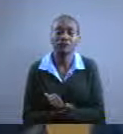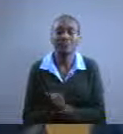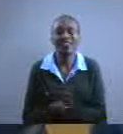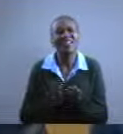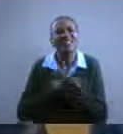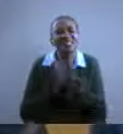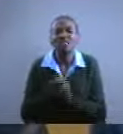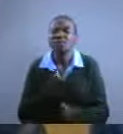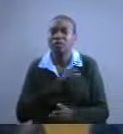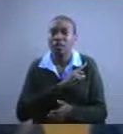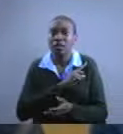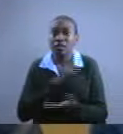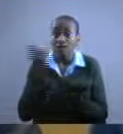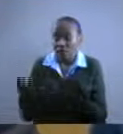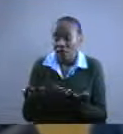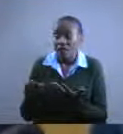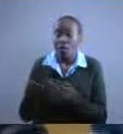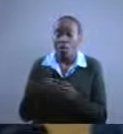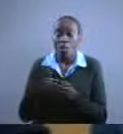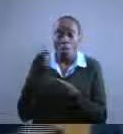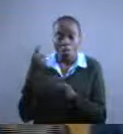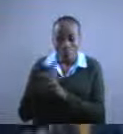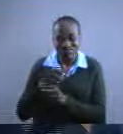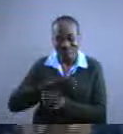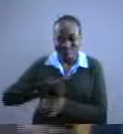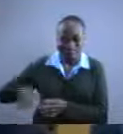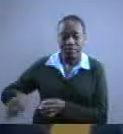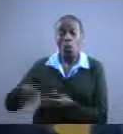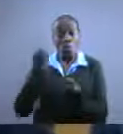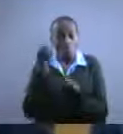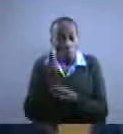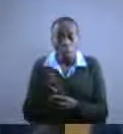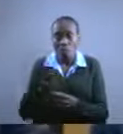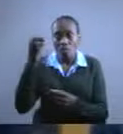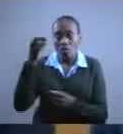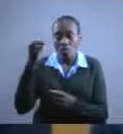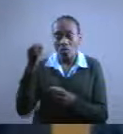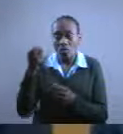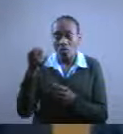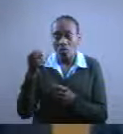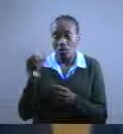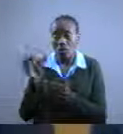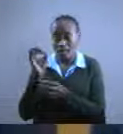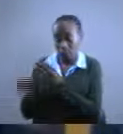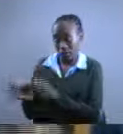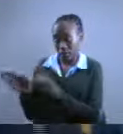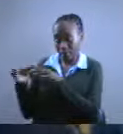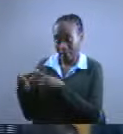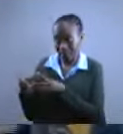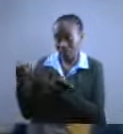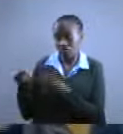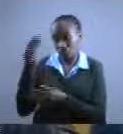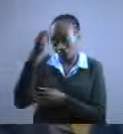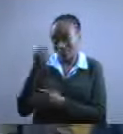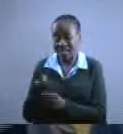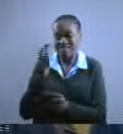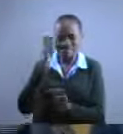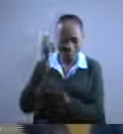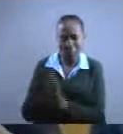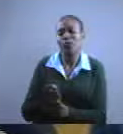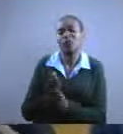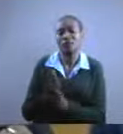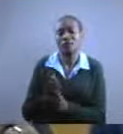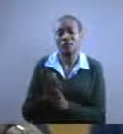if the authorities ignore them or even sometimes refuse to engage them or listen to them. We call upon